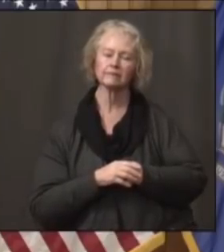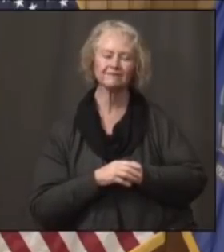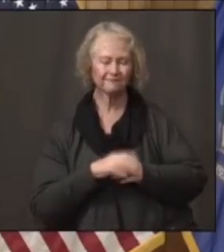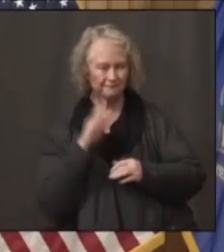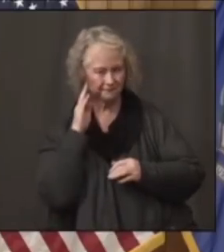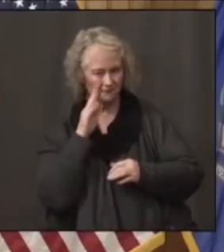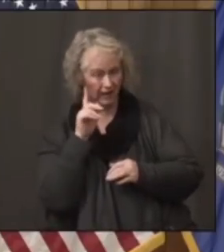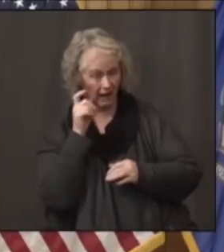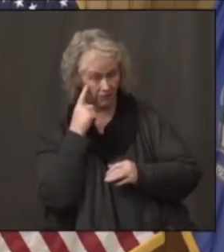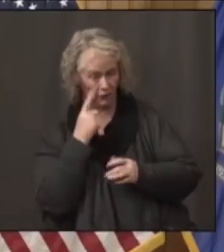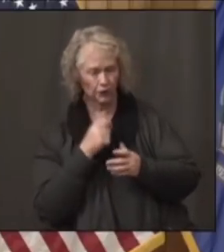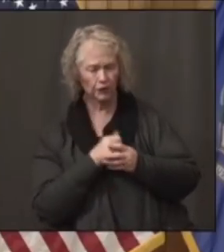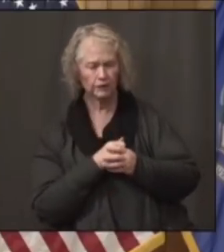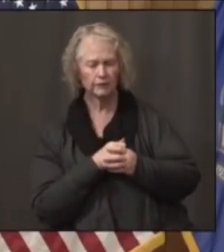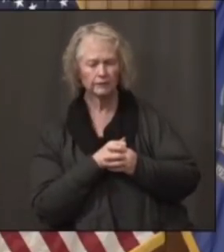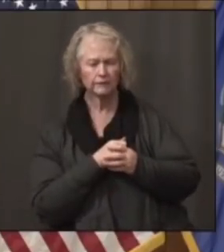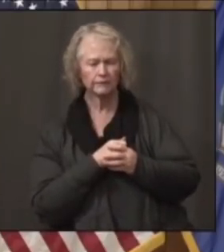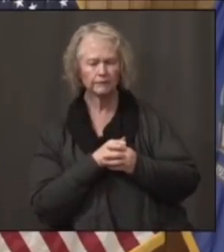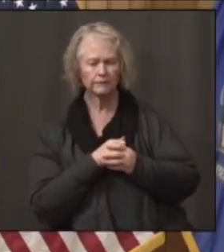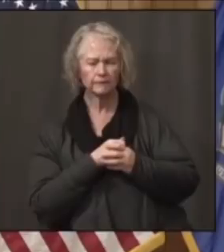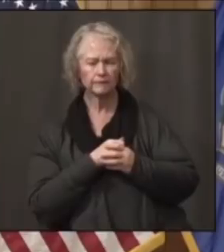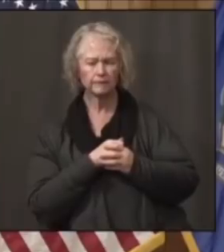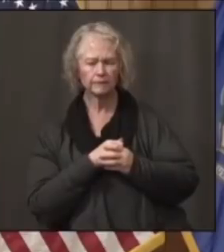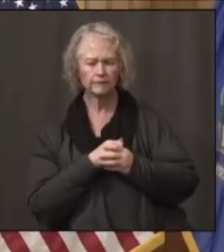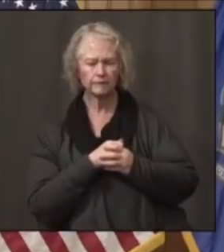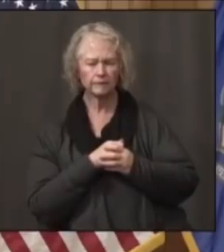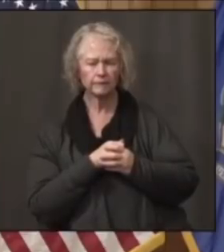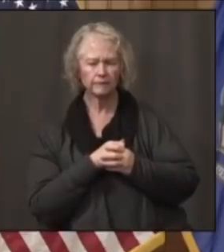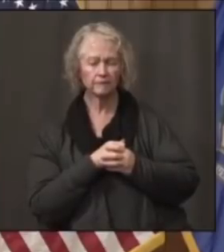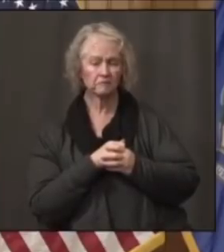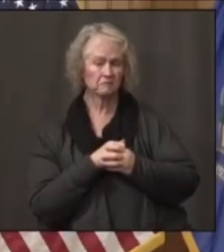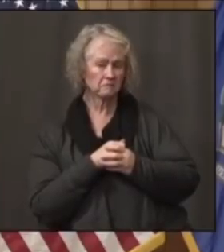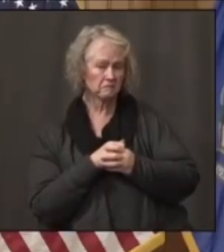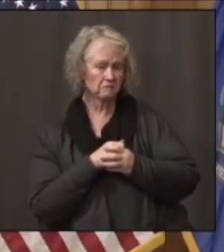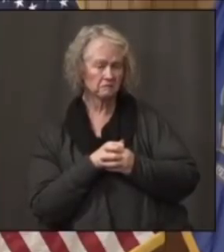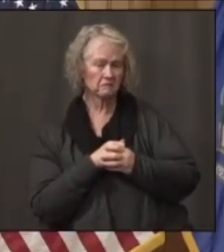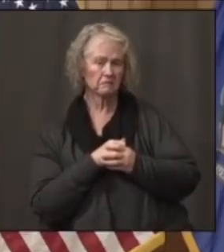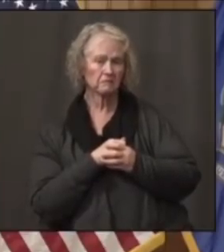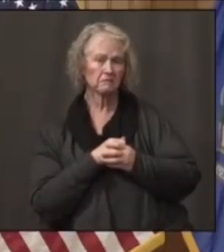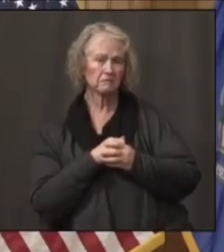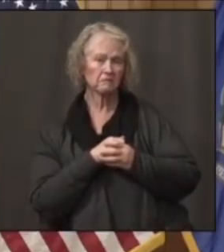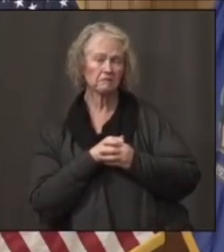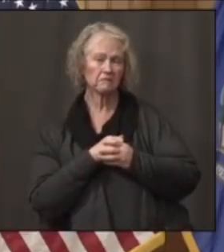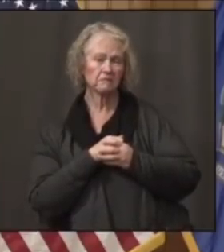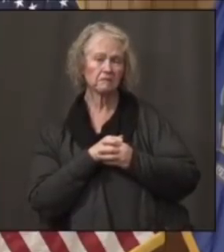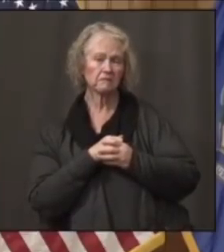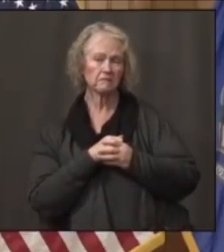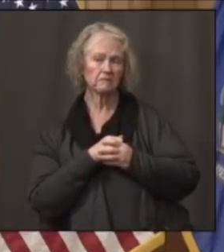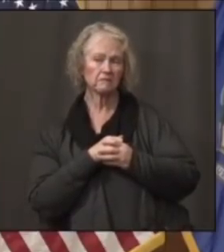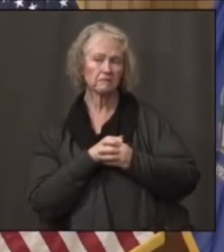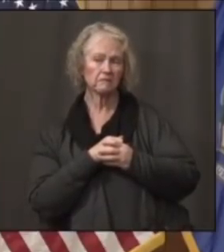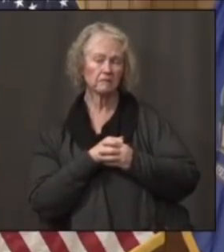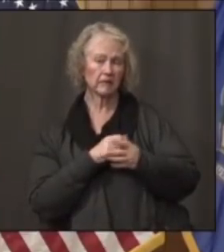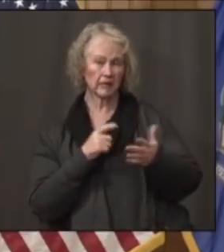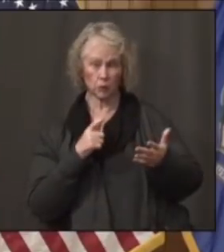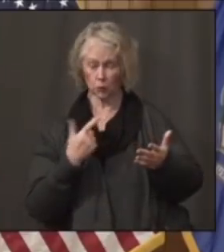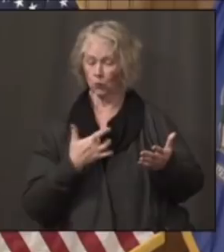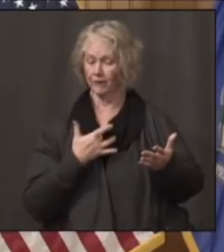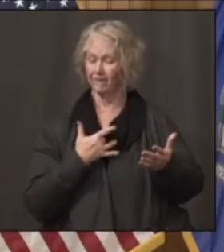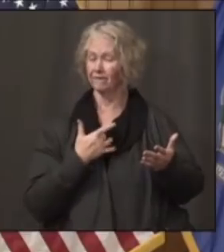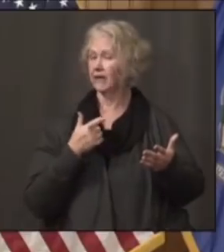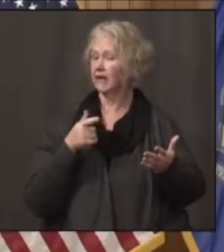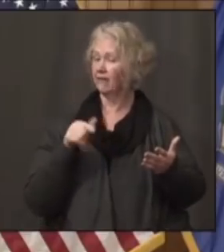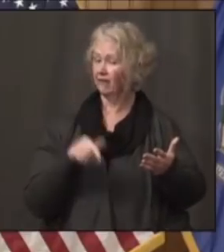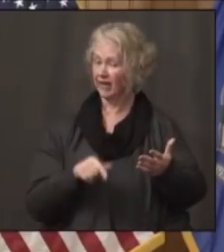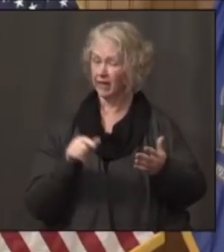Hi, Governor. Could you talk about if at any point could or would the storm warrant a state of emergency here in Connecticut?